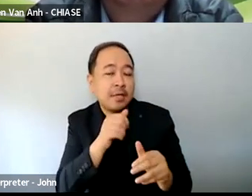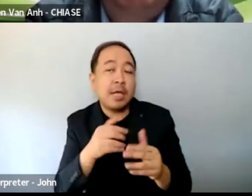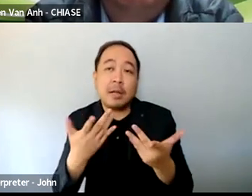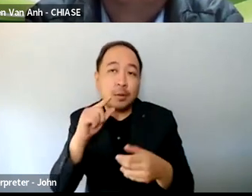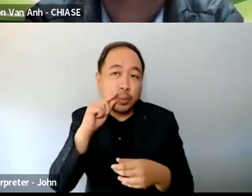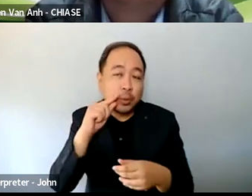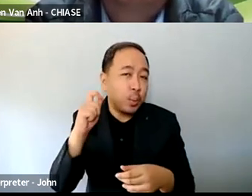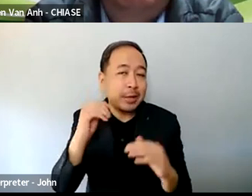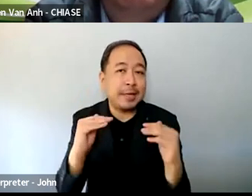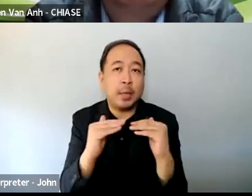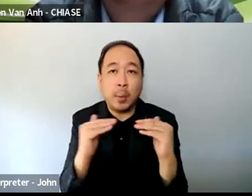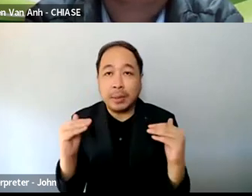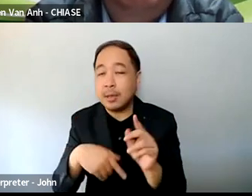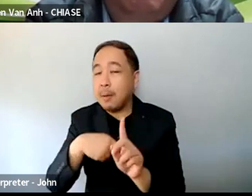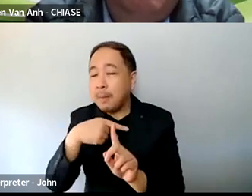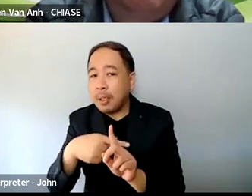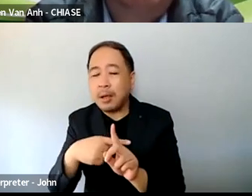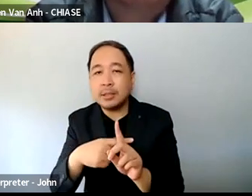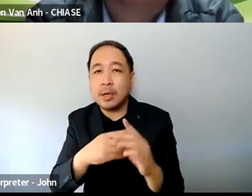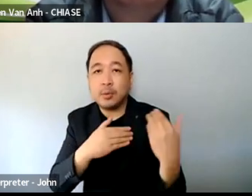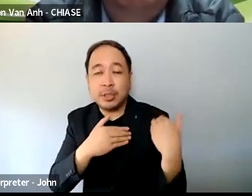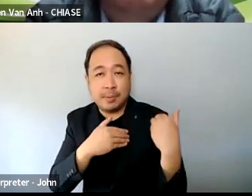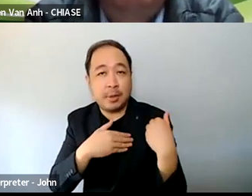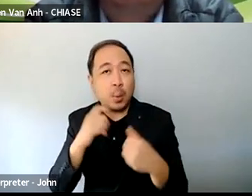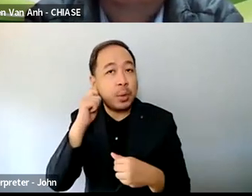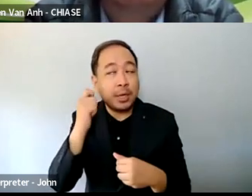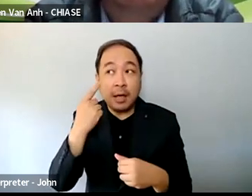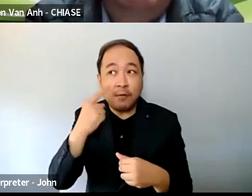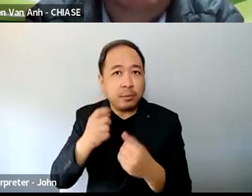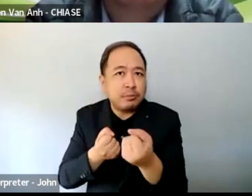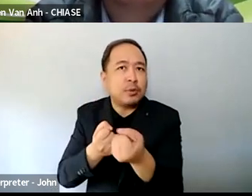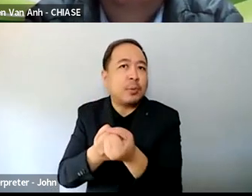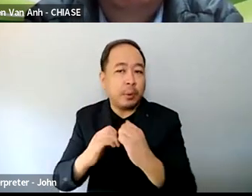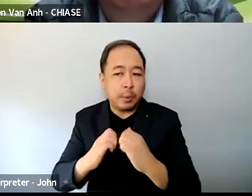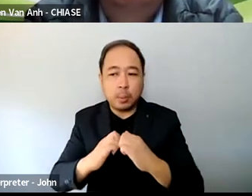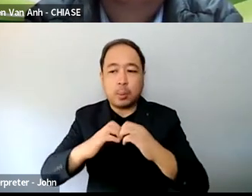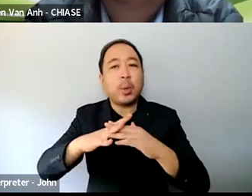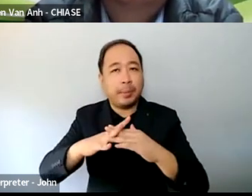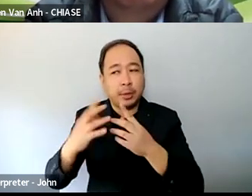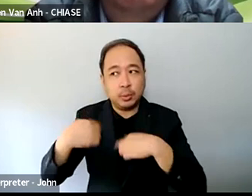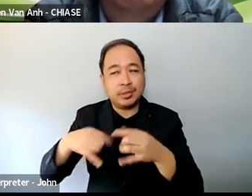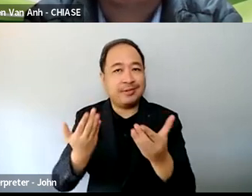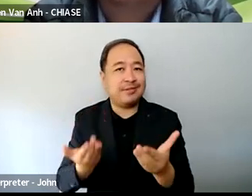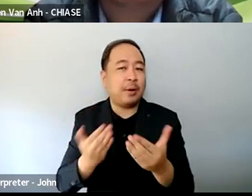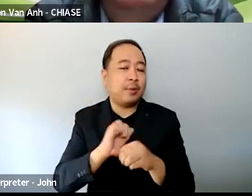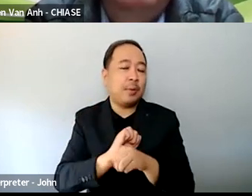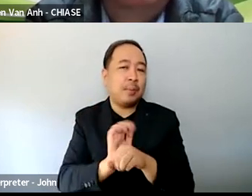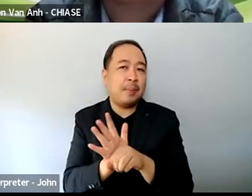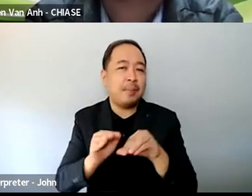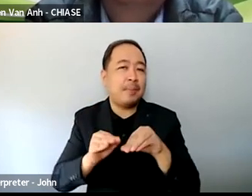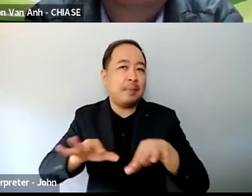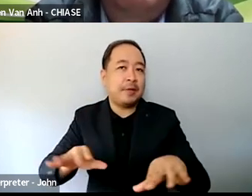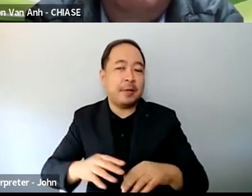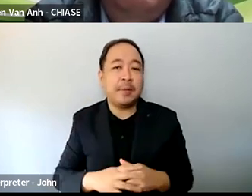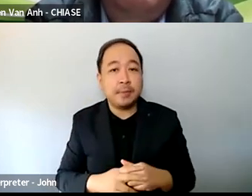women in recovery, especially in the pandemic. So I think with those points, we